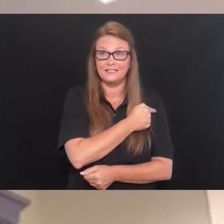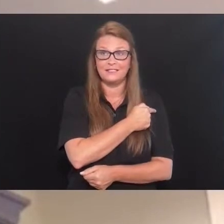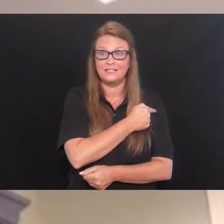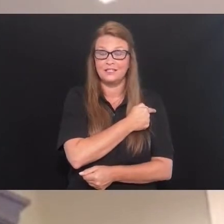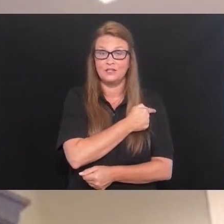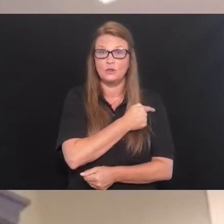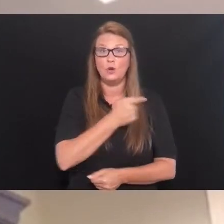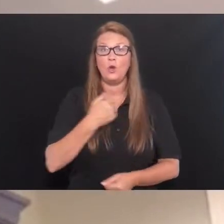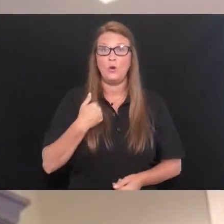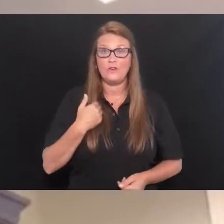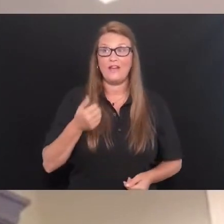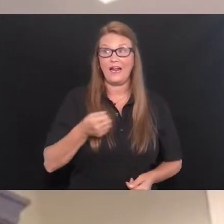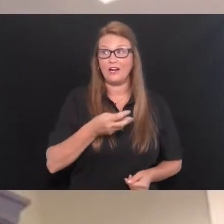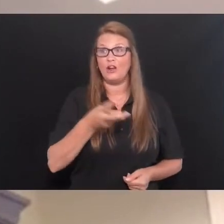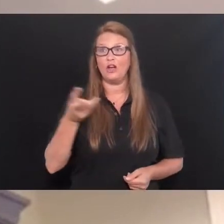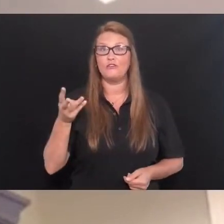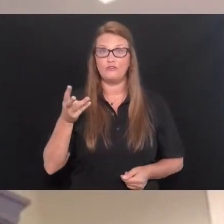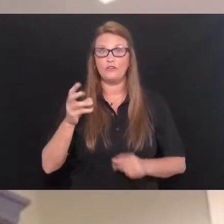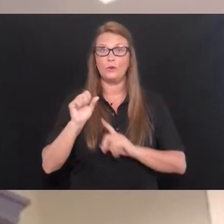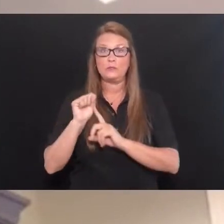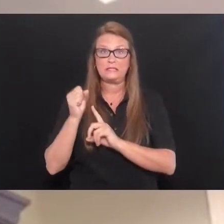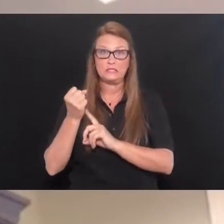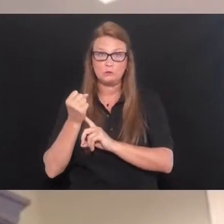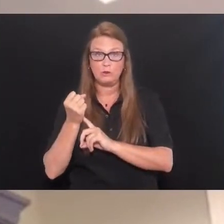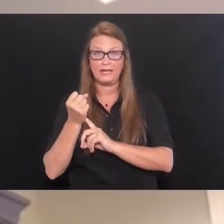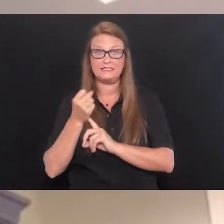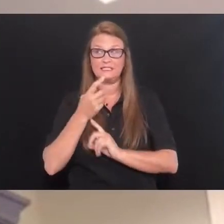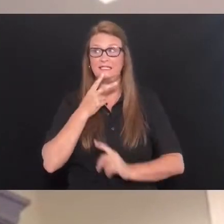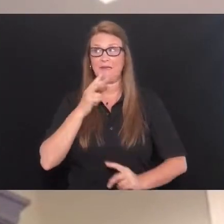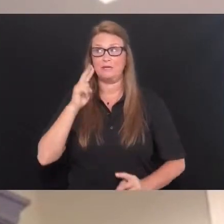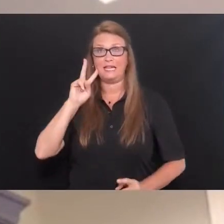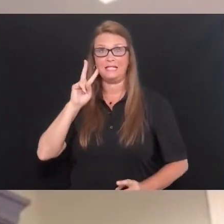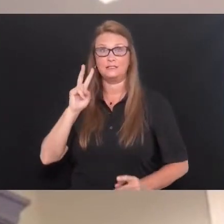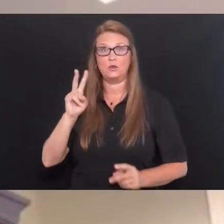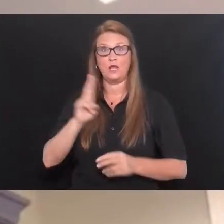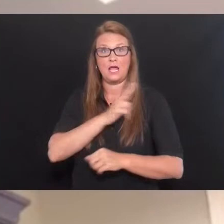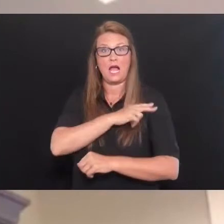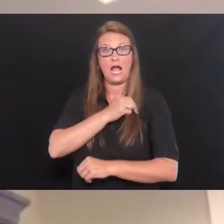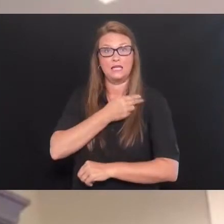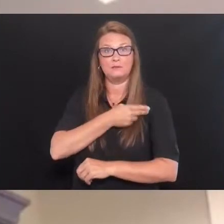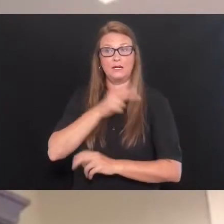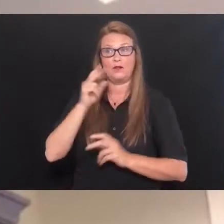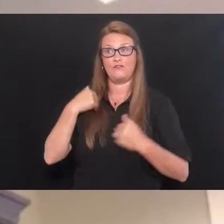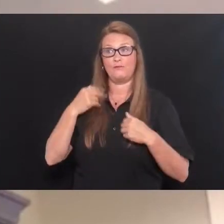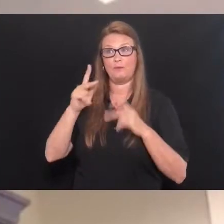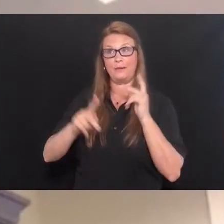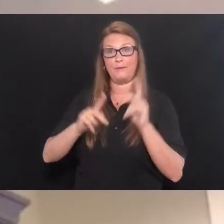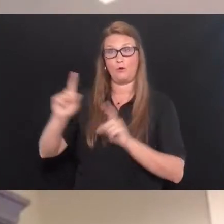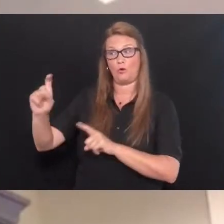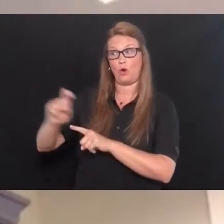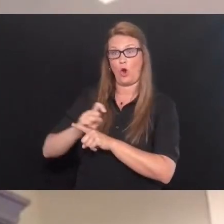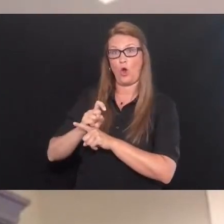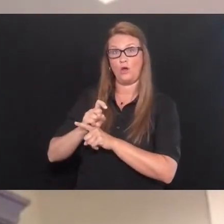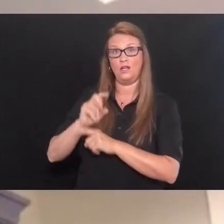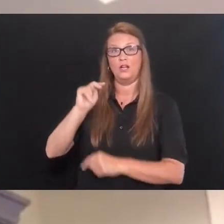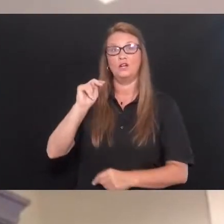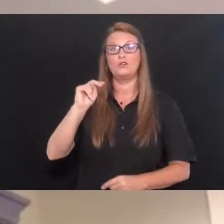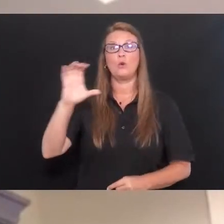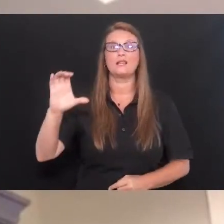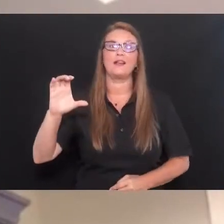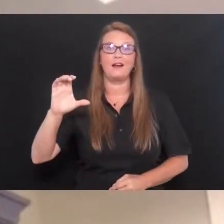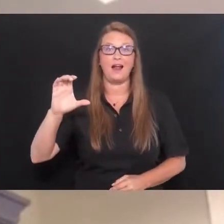had a couple of cases in the last couple of days where hospitals have received phone calls from as far away as North